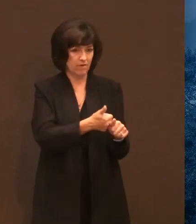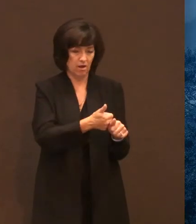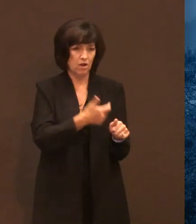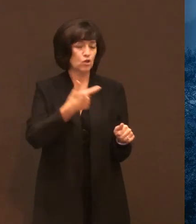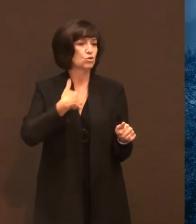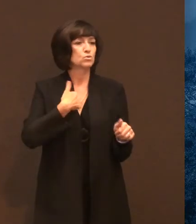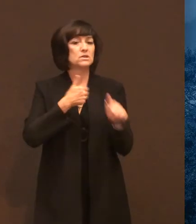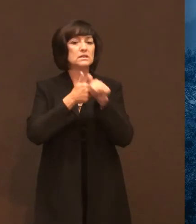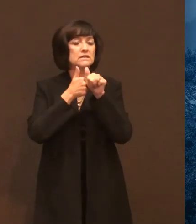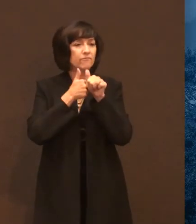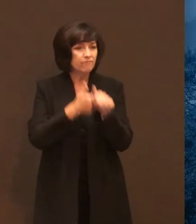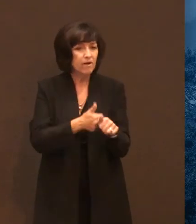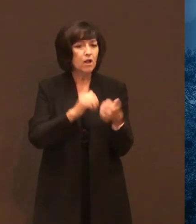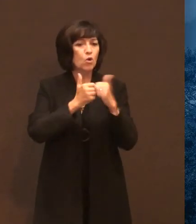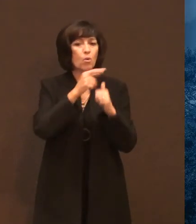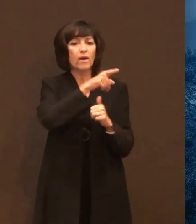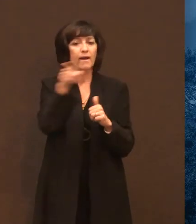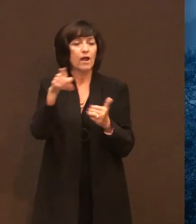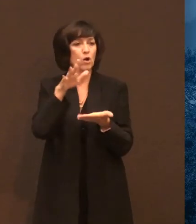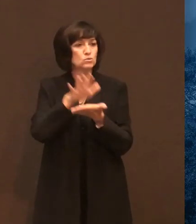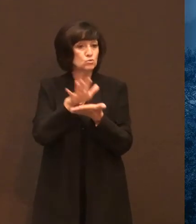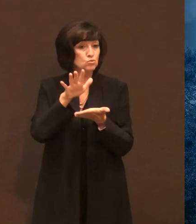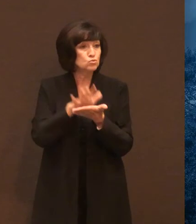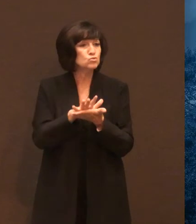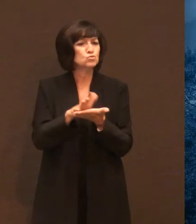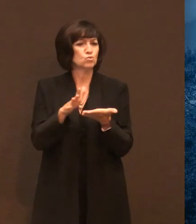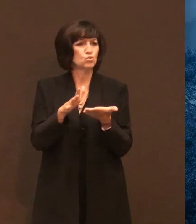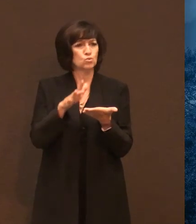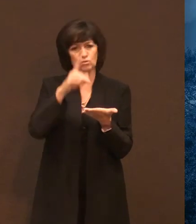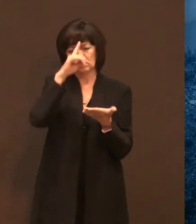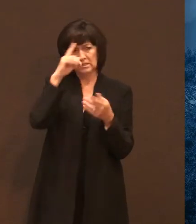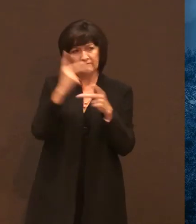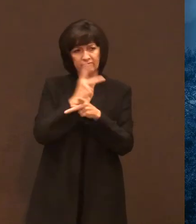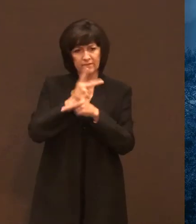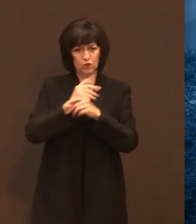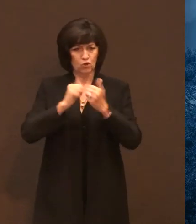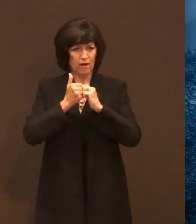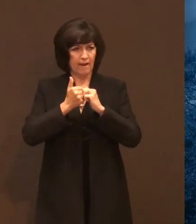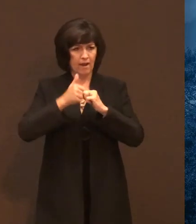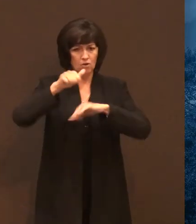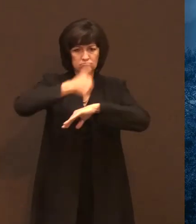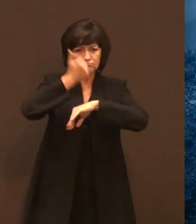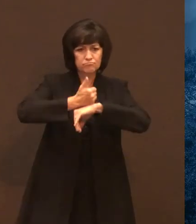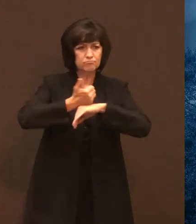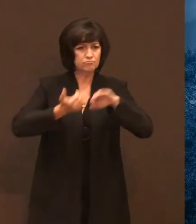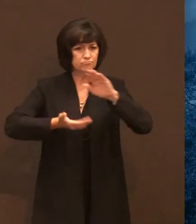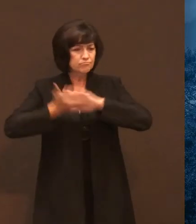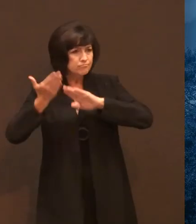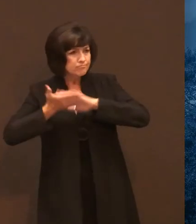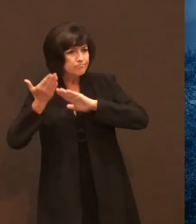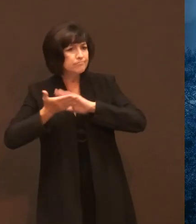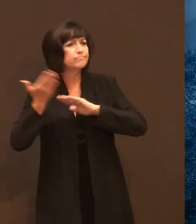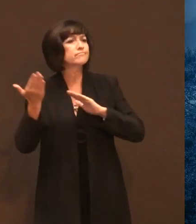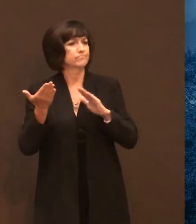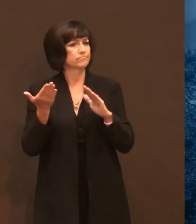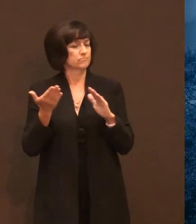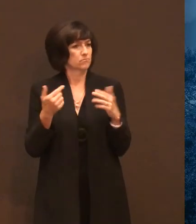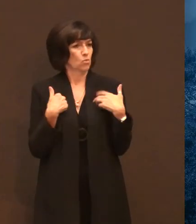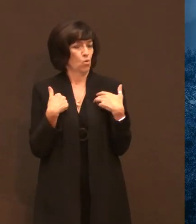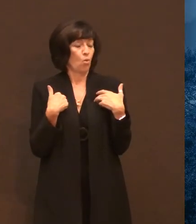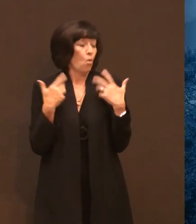Clearly, that's got to be factored in. We're going to work very closely with the schools to try to get as much